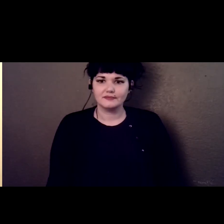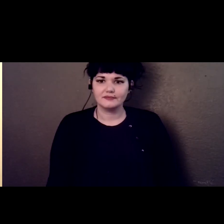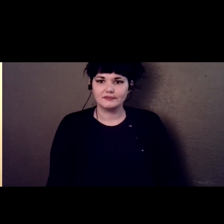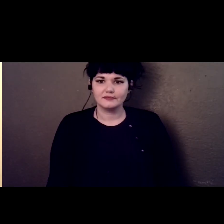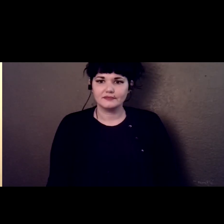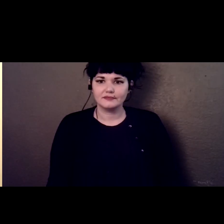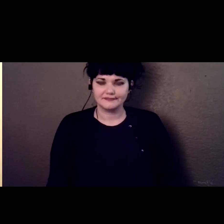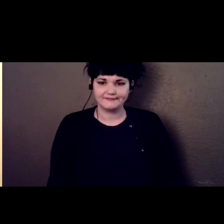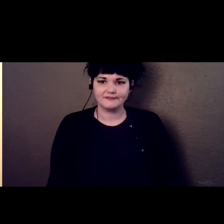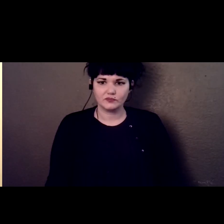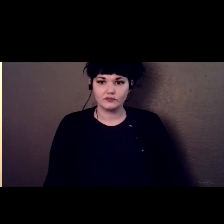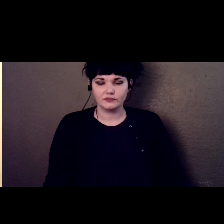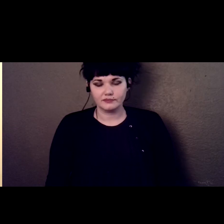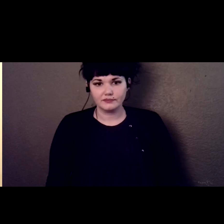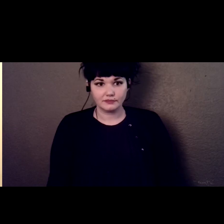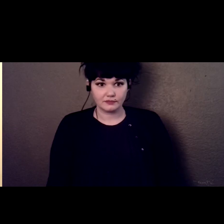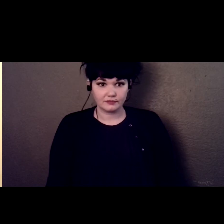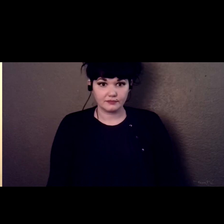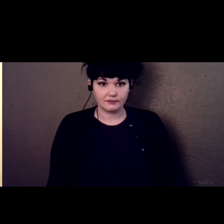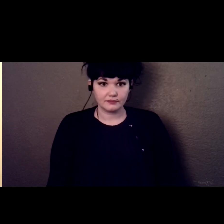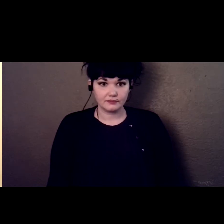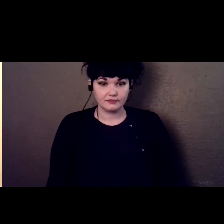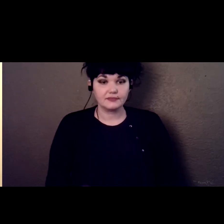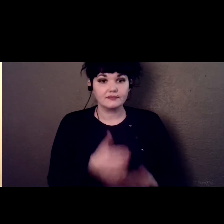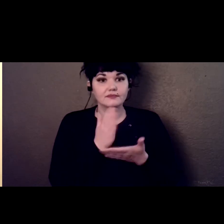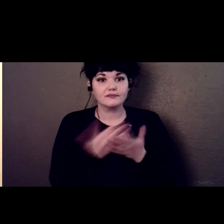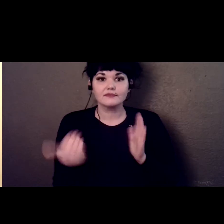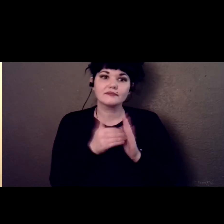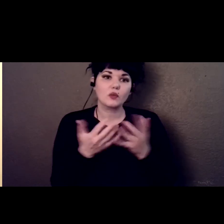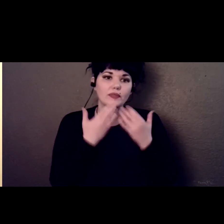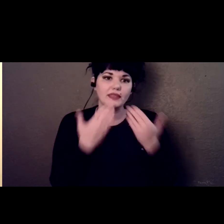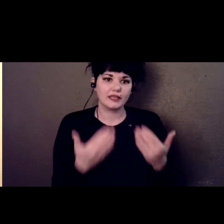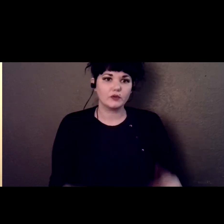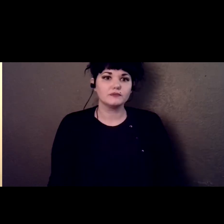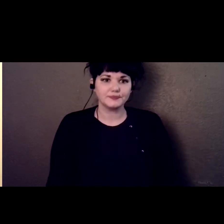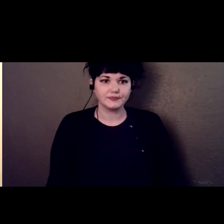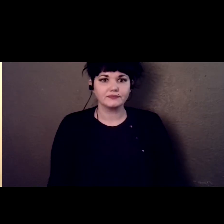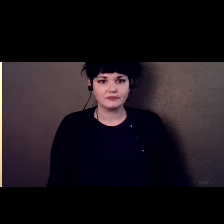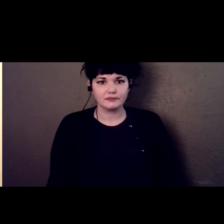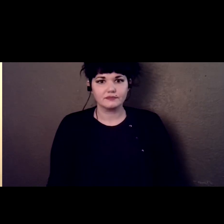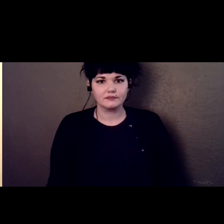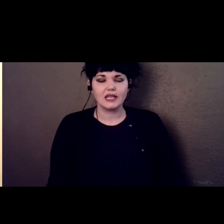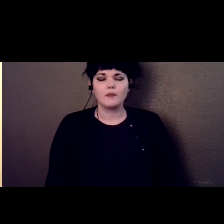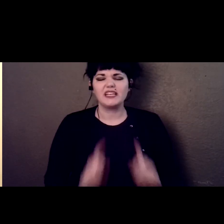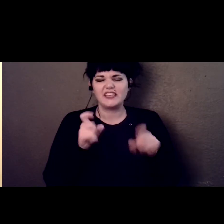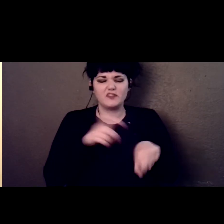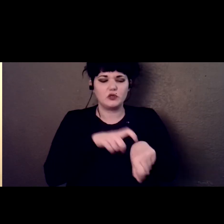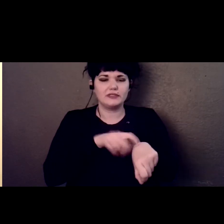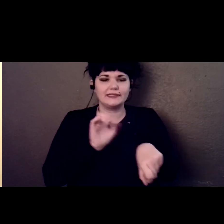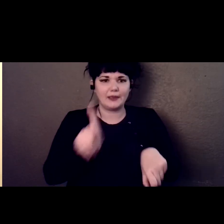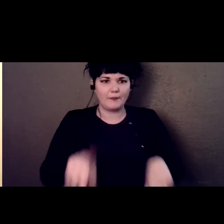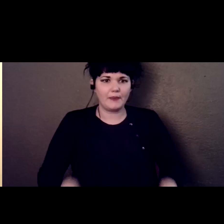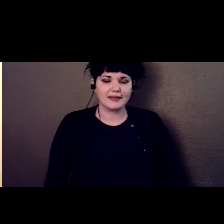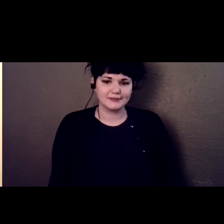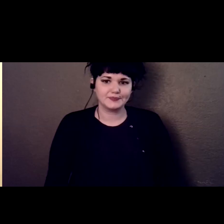All righty. I want to once again thank you. I'm going to give you some of your time back. So those that spent their